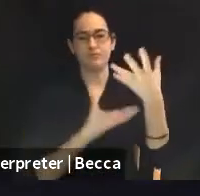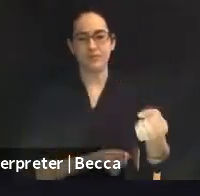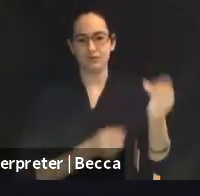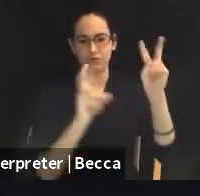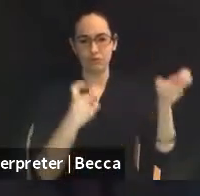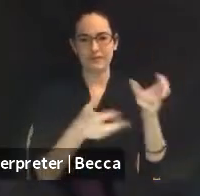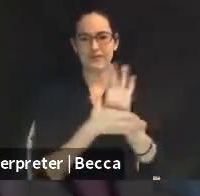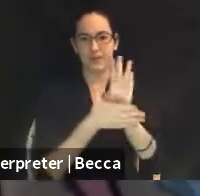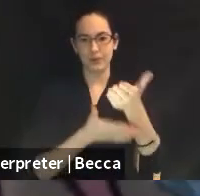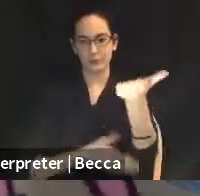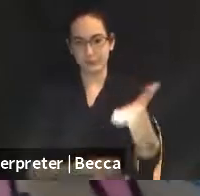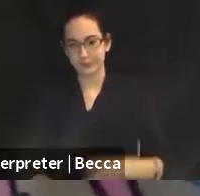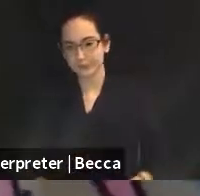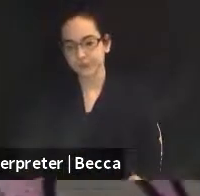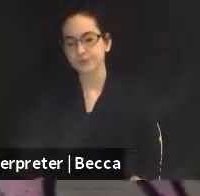us.